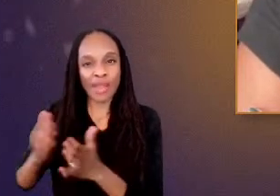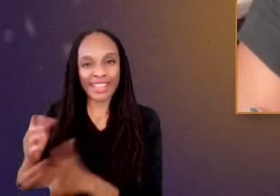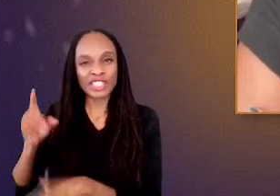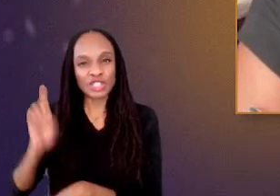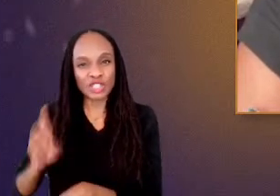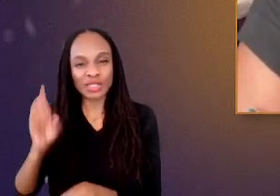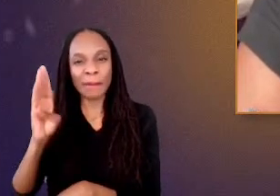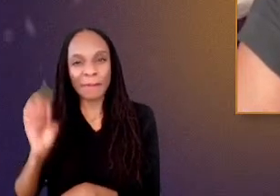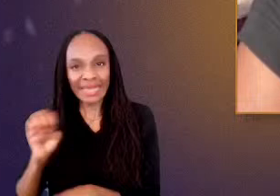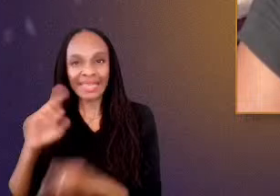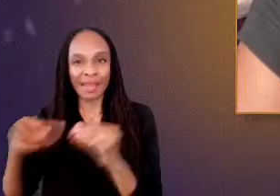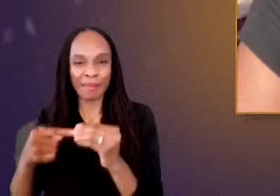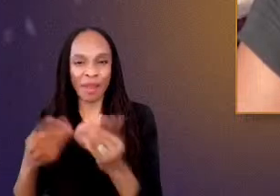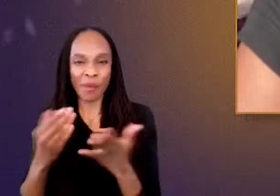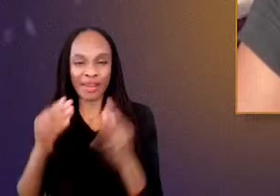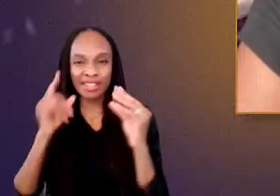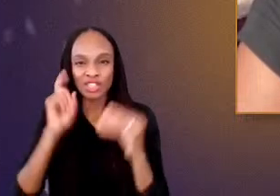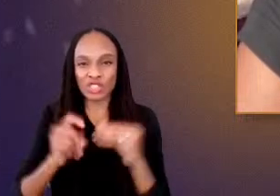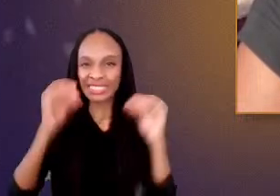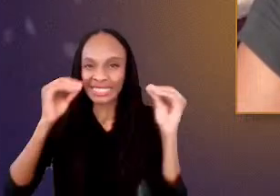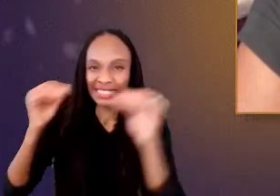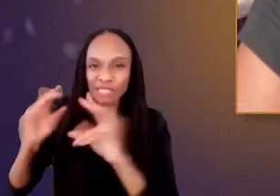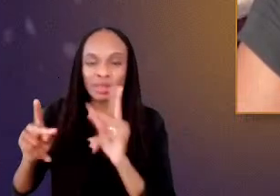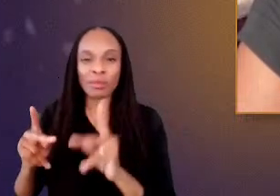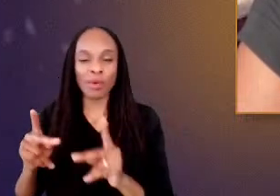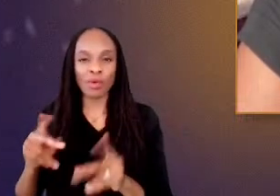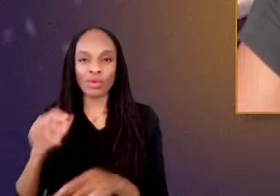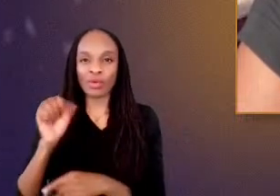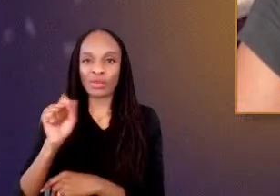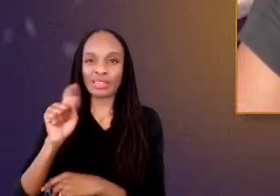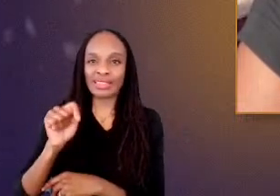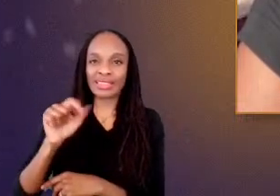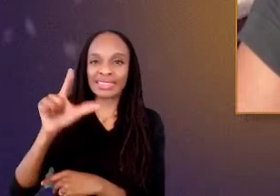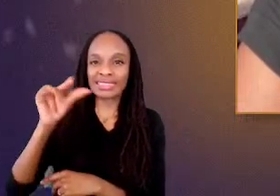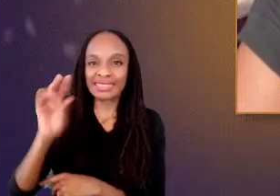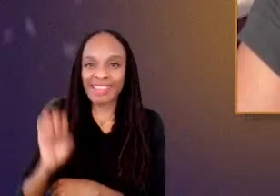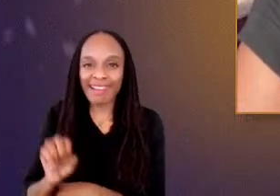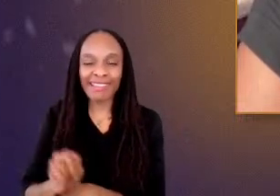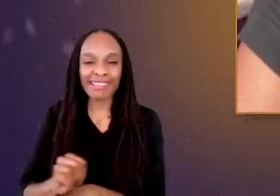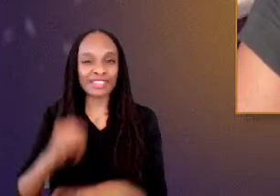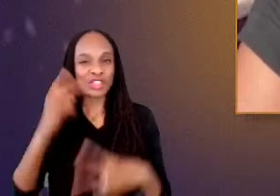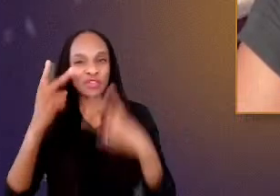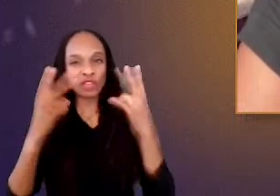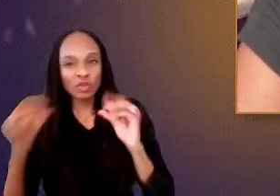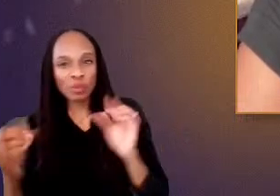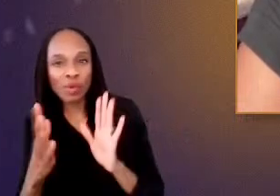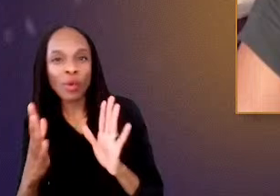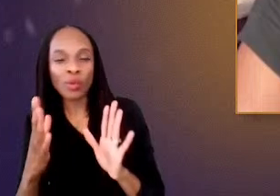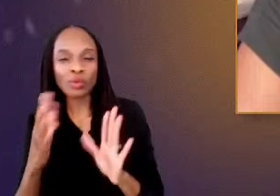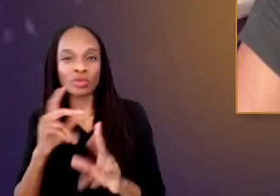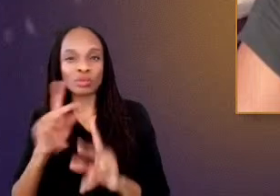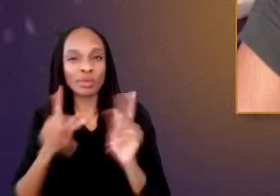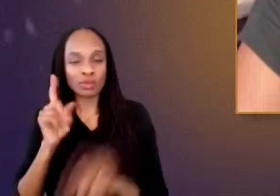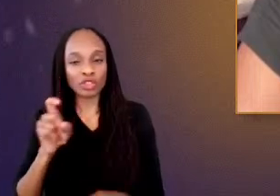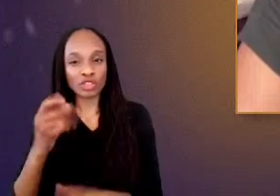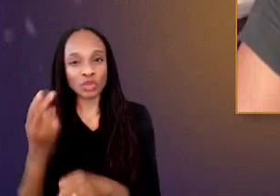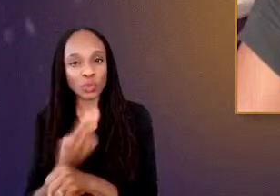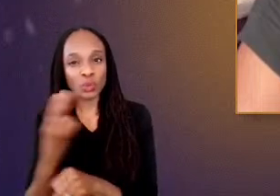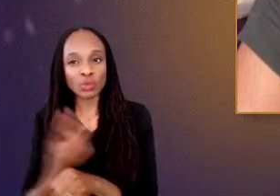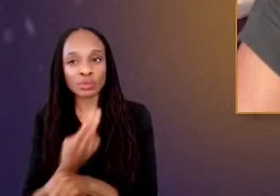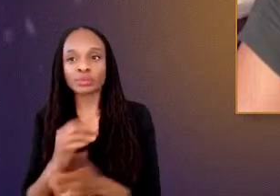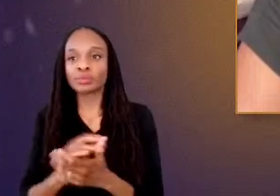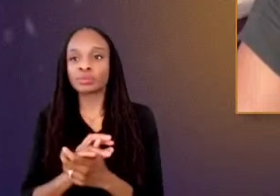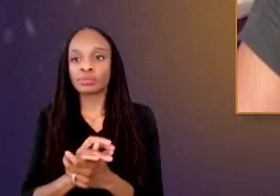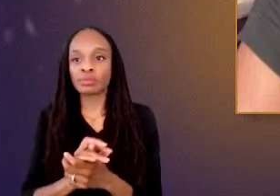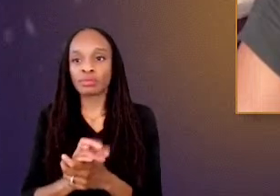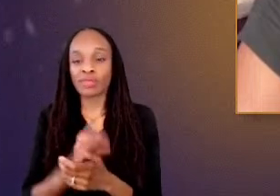other people, what sort of stylistic or visual approaches one should use. And my film wasn't